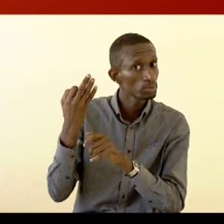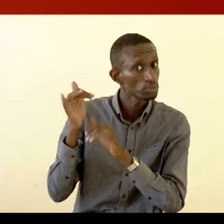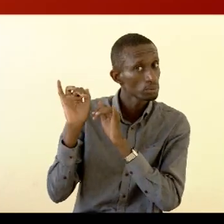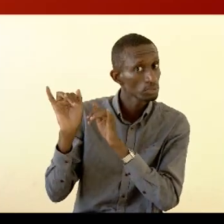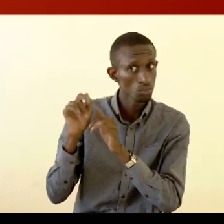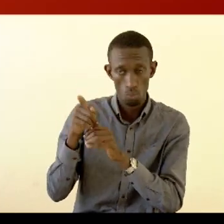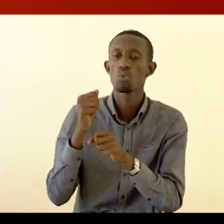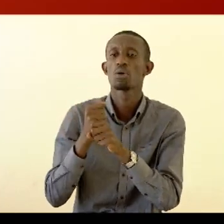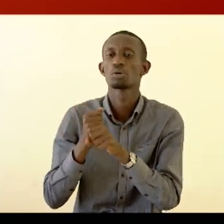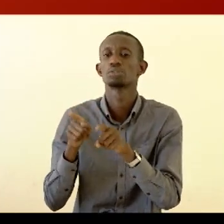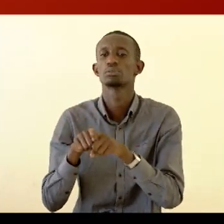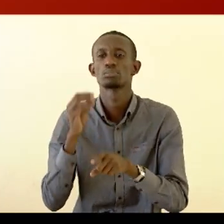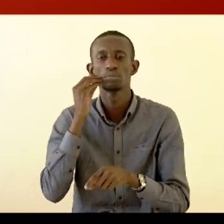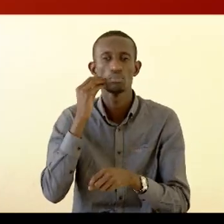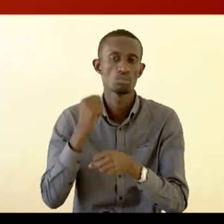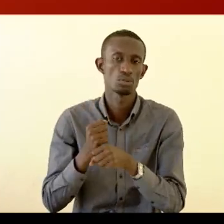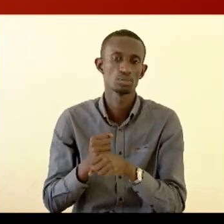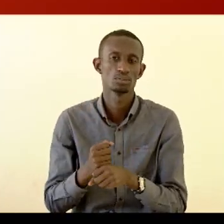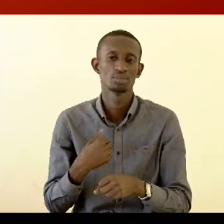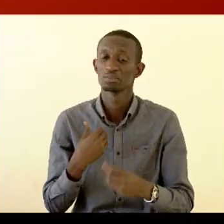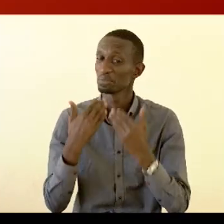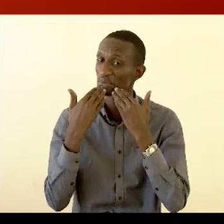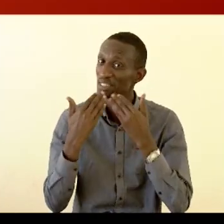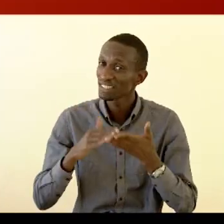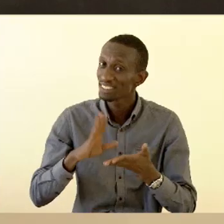done as a homework. So let me thank you very much